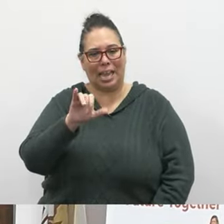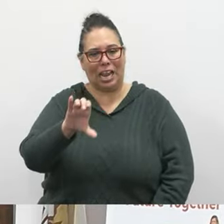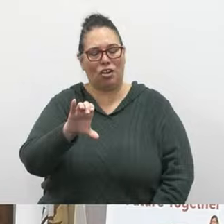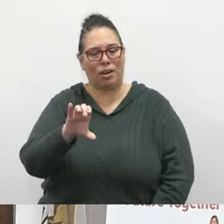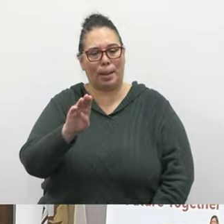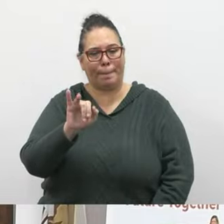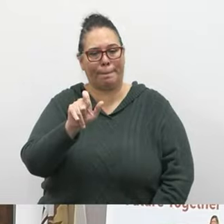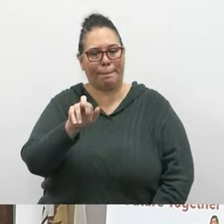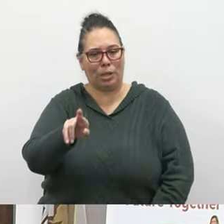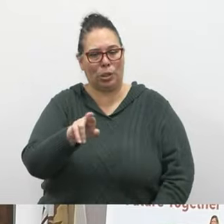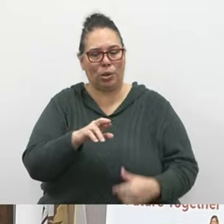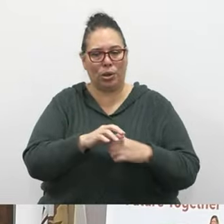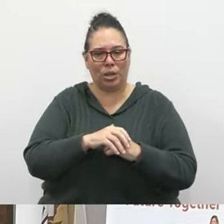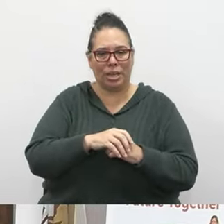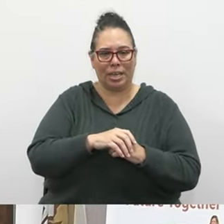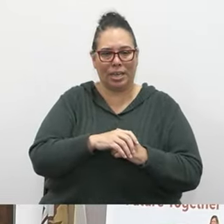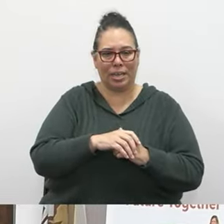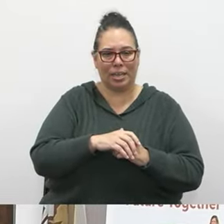president.